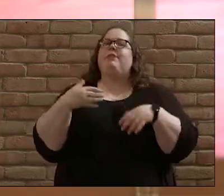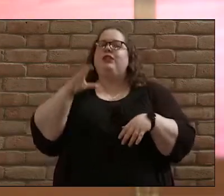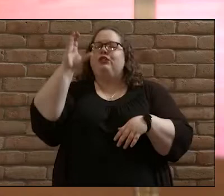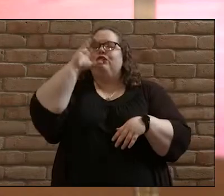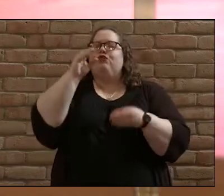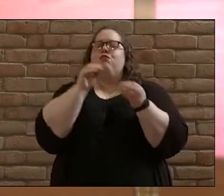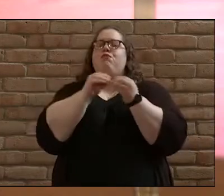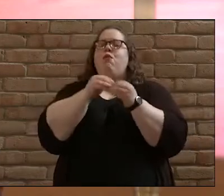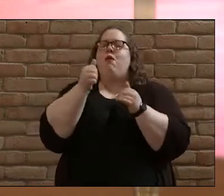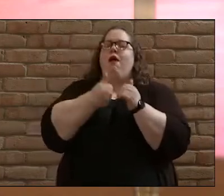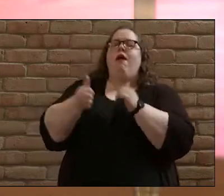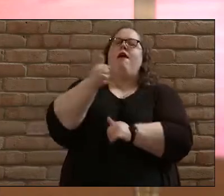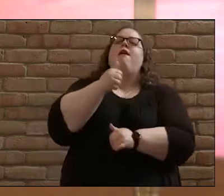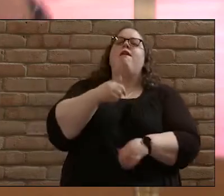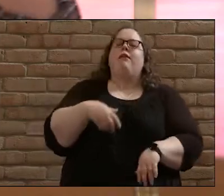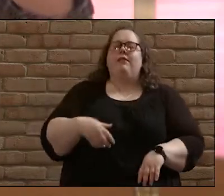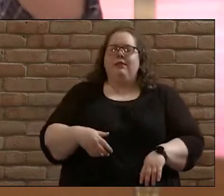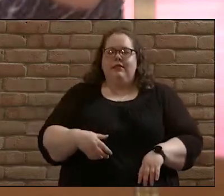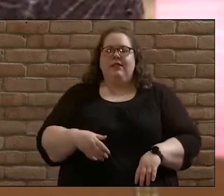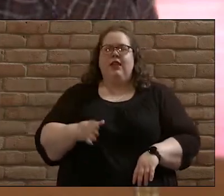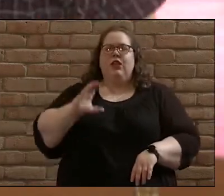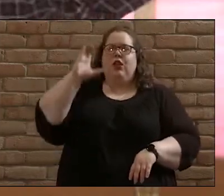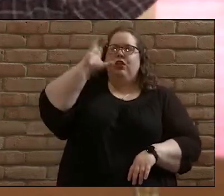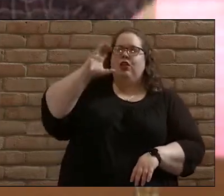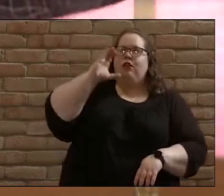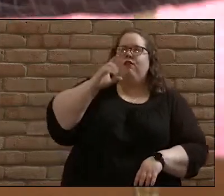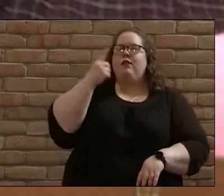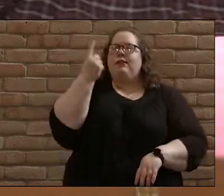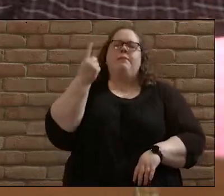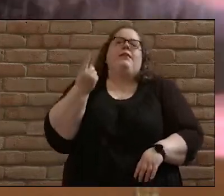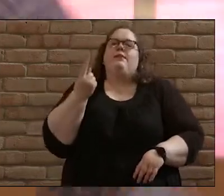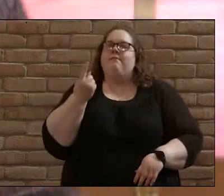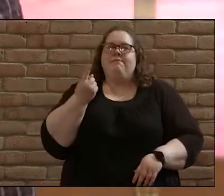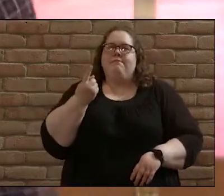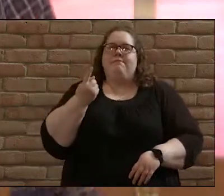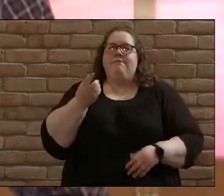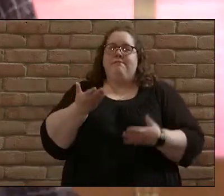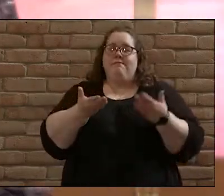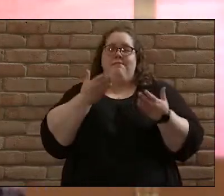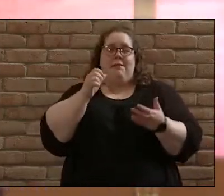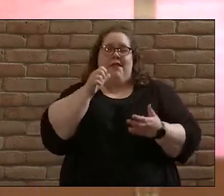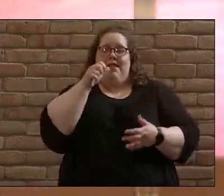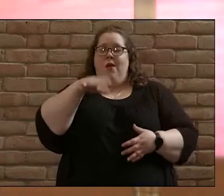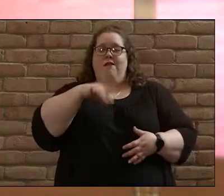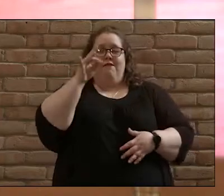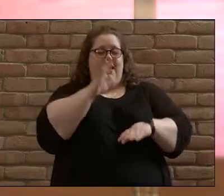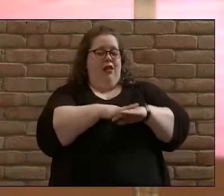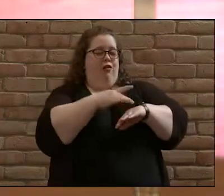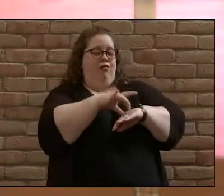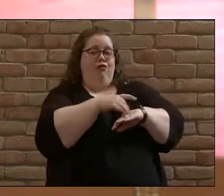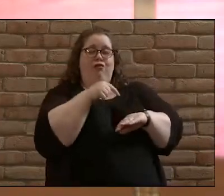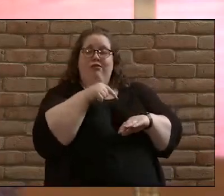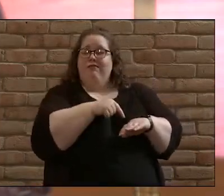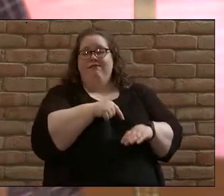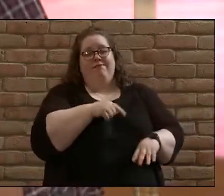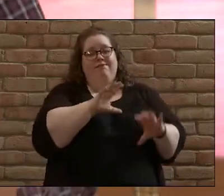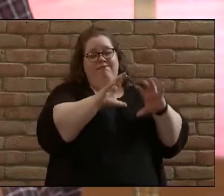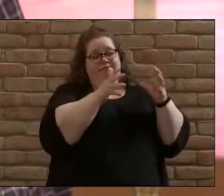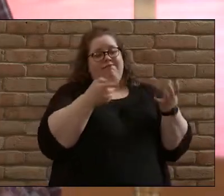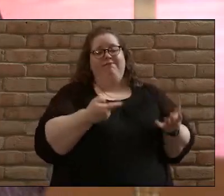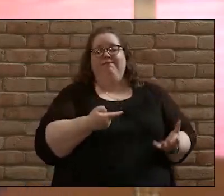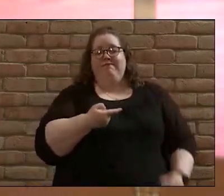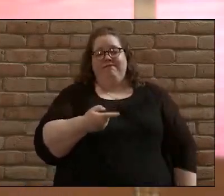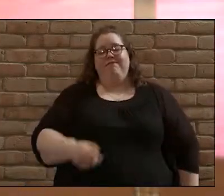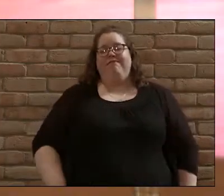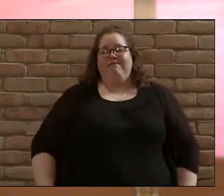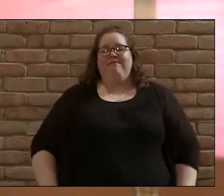better. It calls us to look for something that might not be under the sun. And